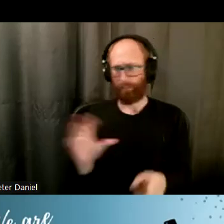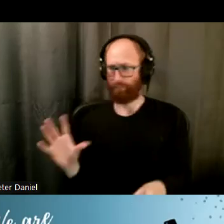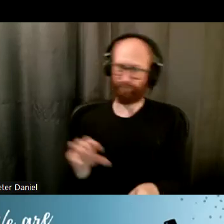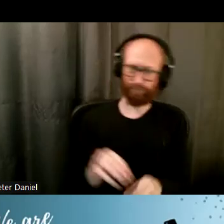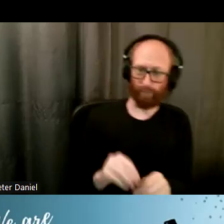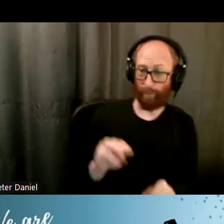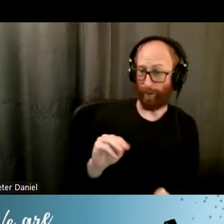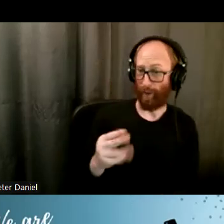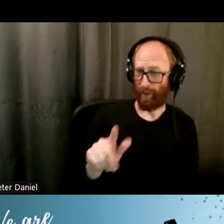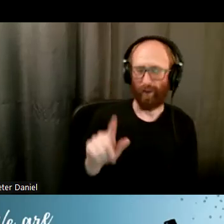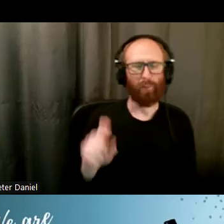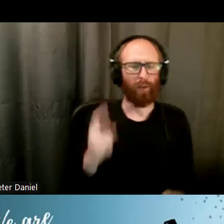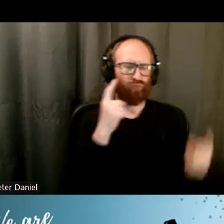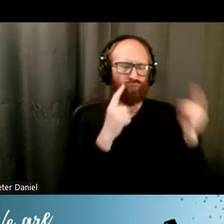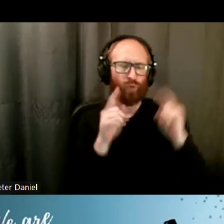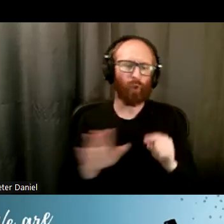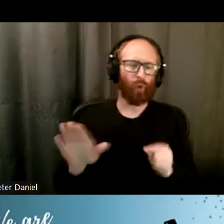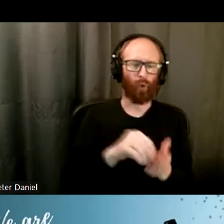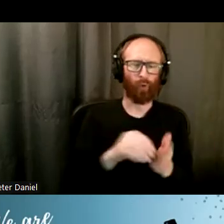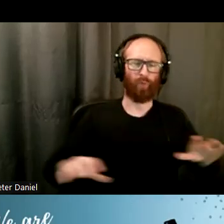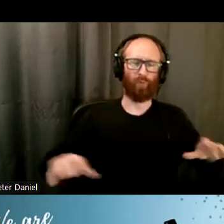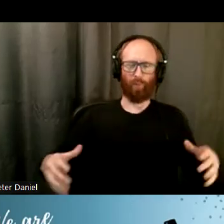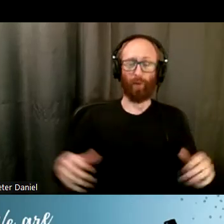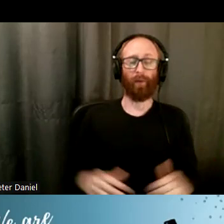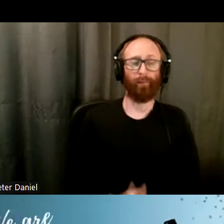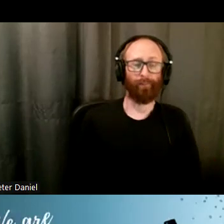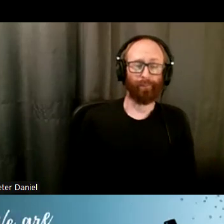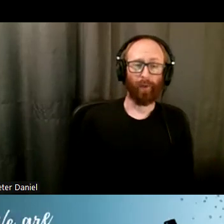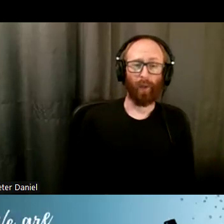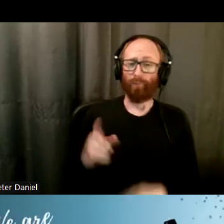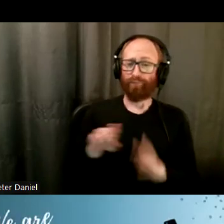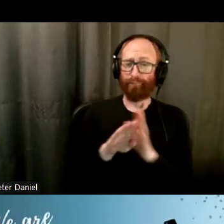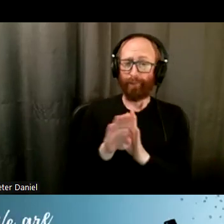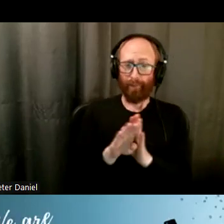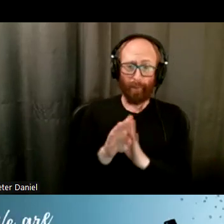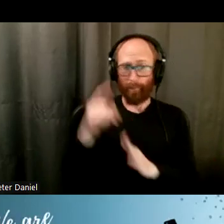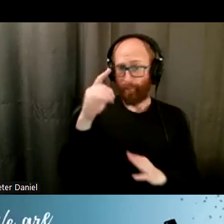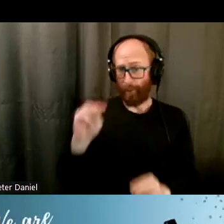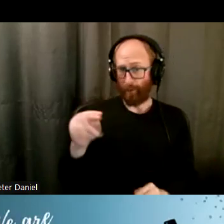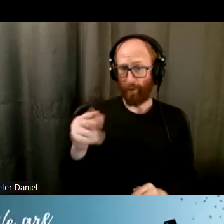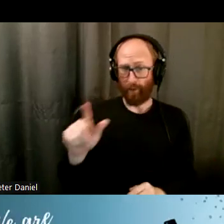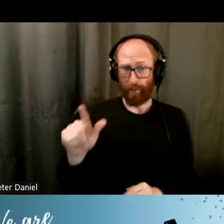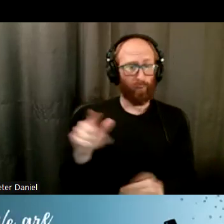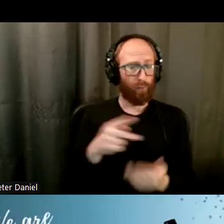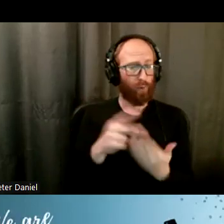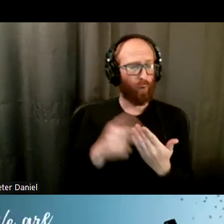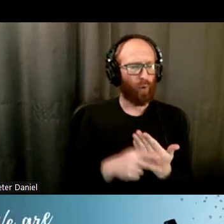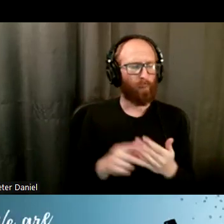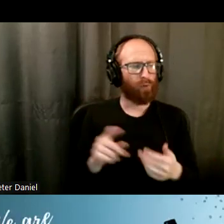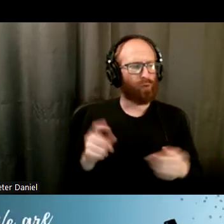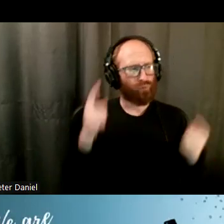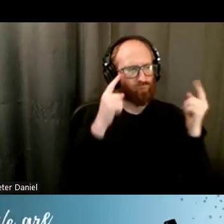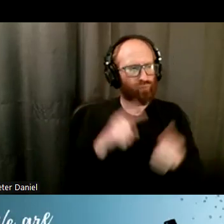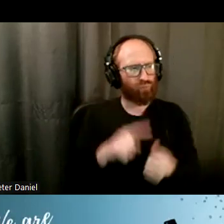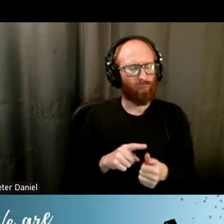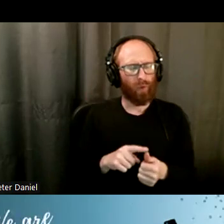population. Questions you may want to consider when building a mental health literacy program include, what are the most pressing